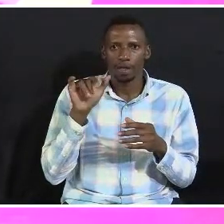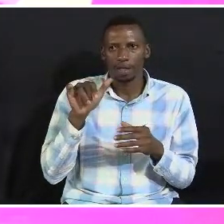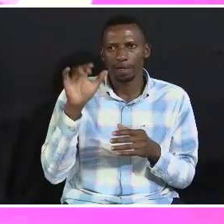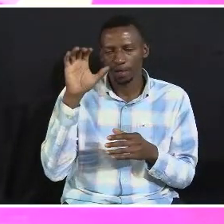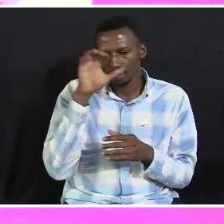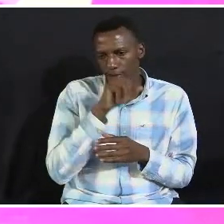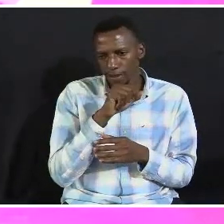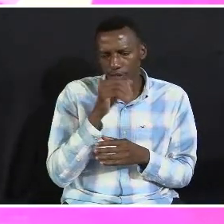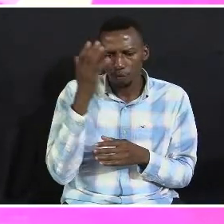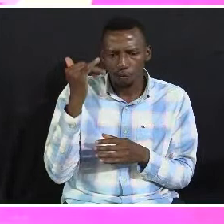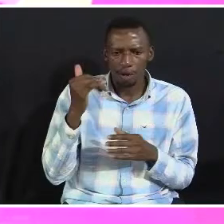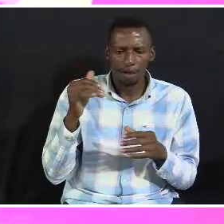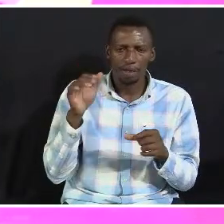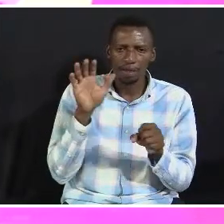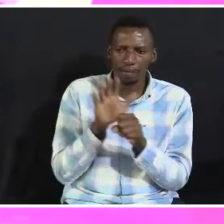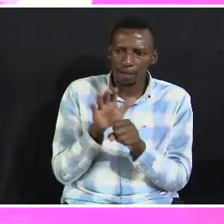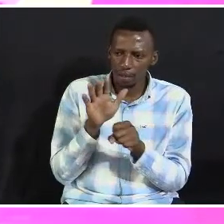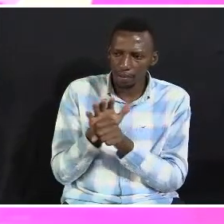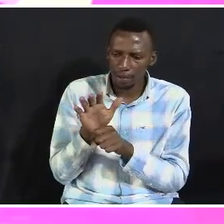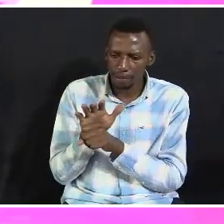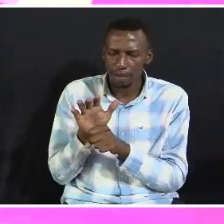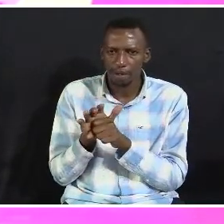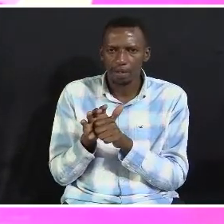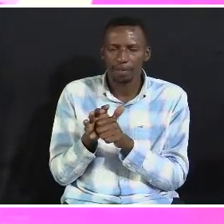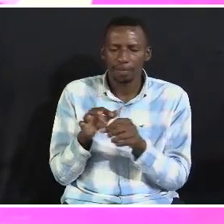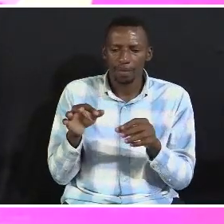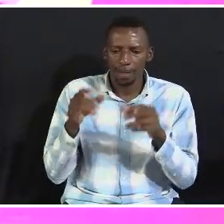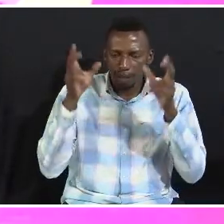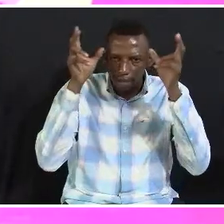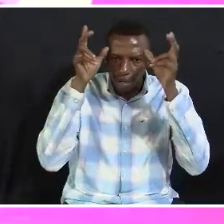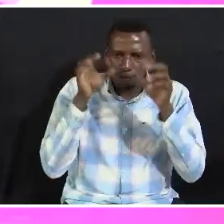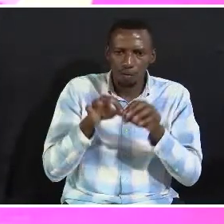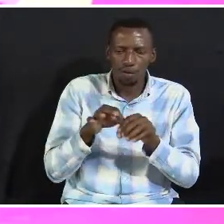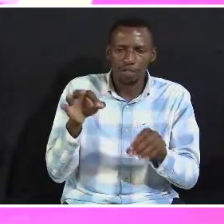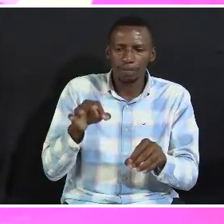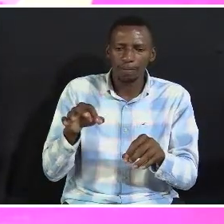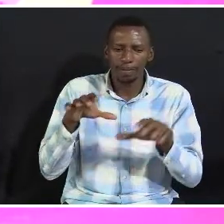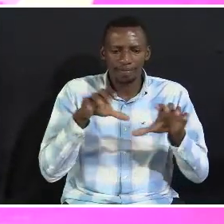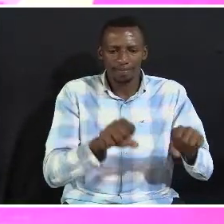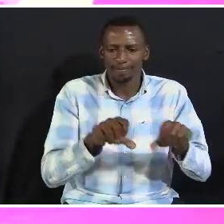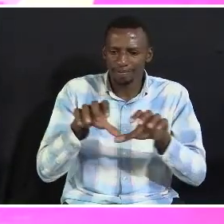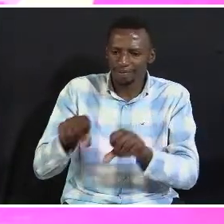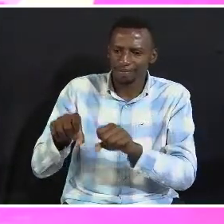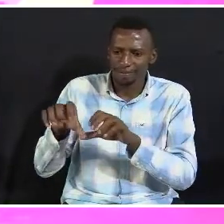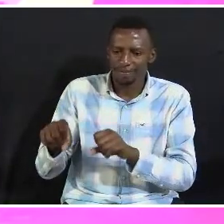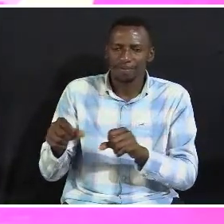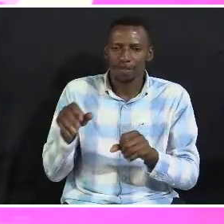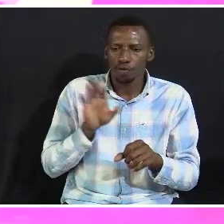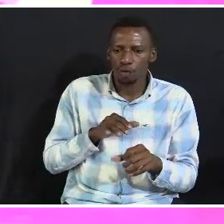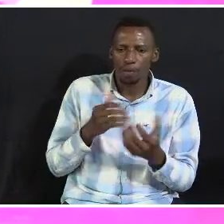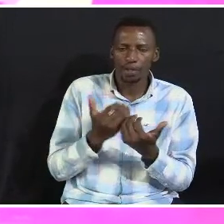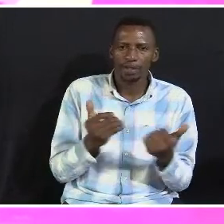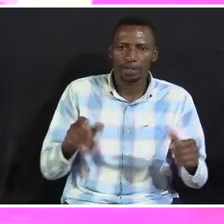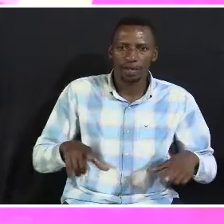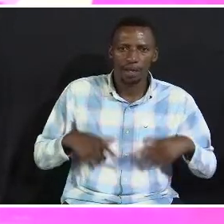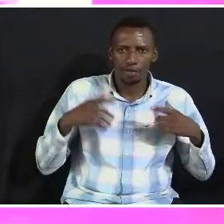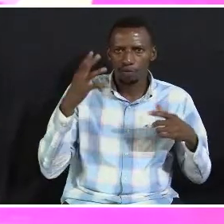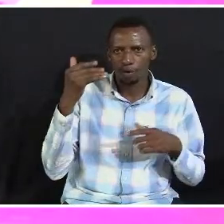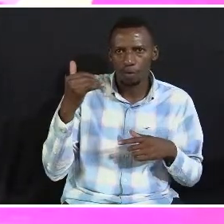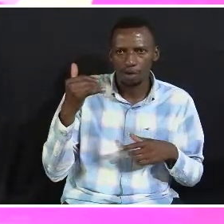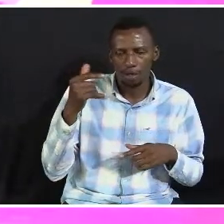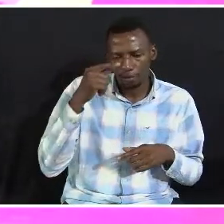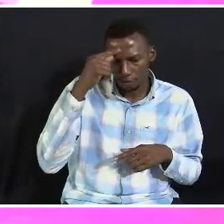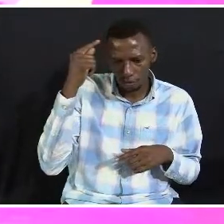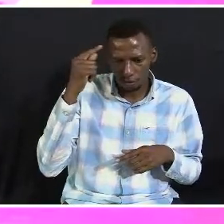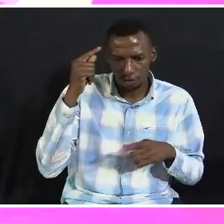of demons, taking the lives of men, taking the lives of women and little children? It's because the Lamb of God who takes